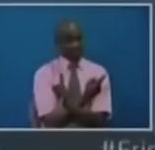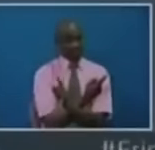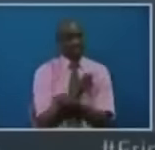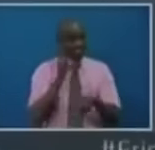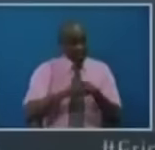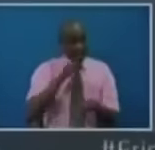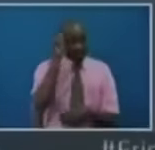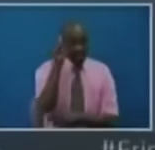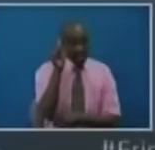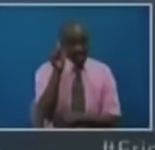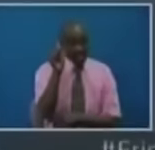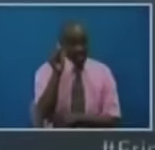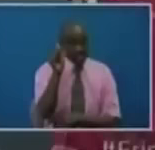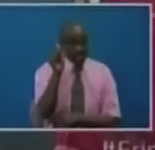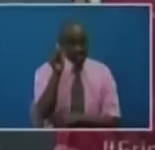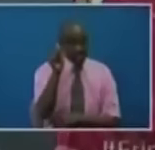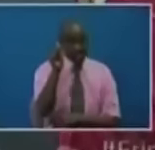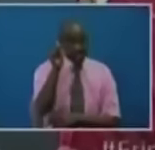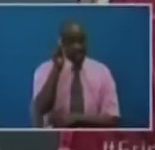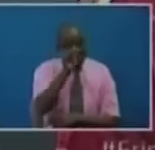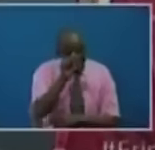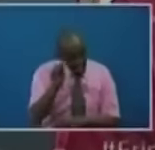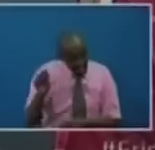When I get the paper, nilikuwa